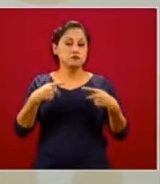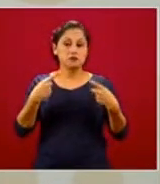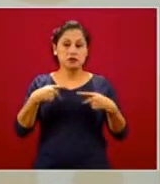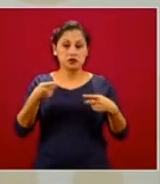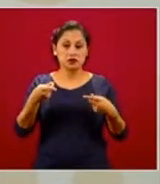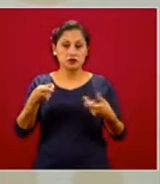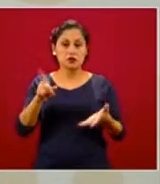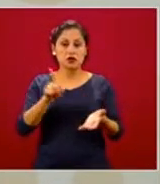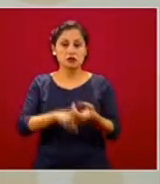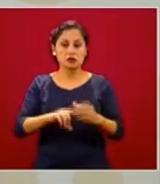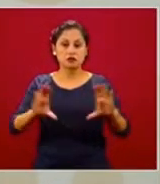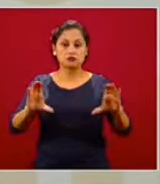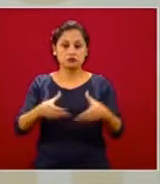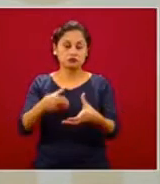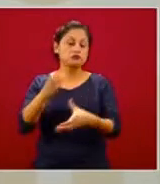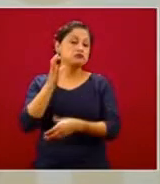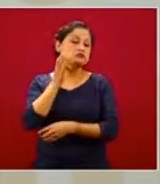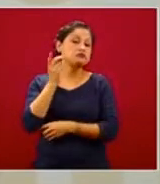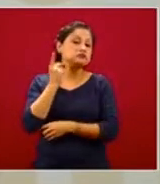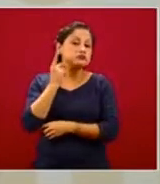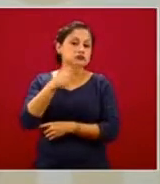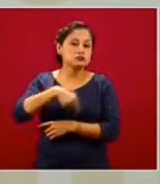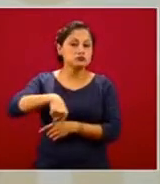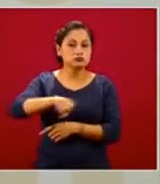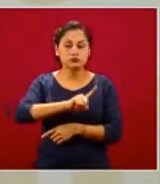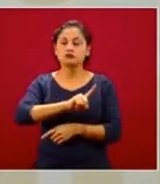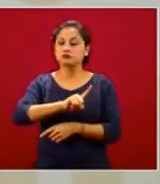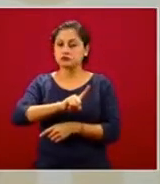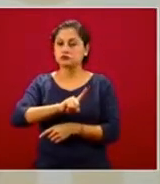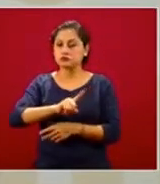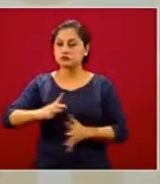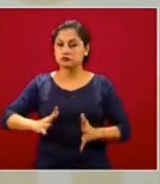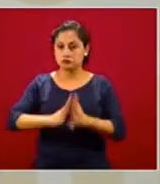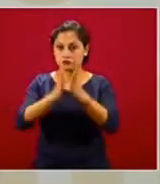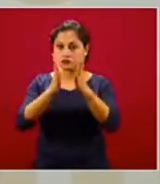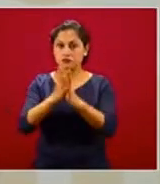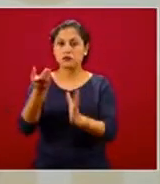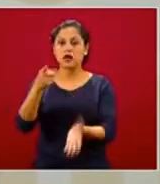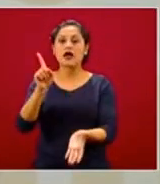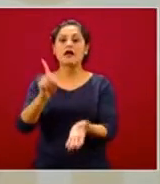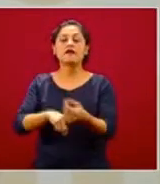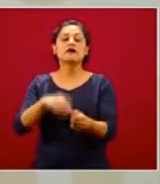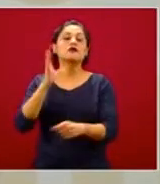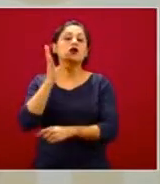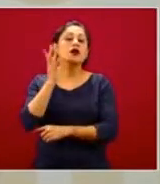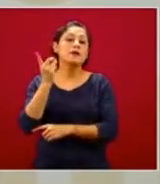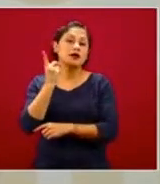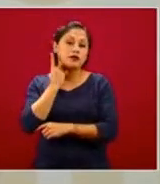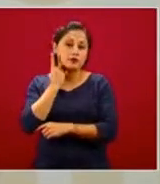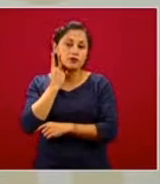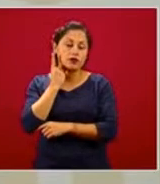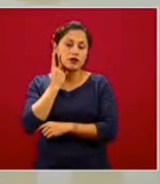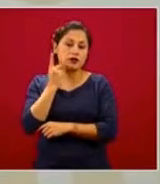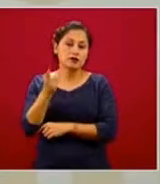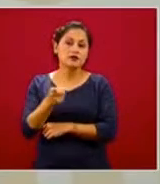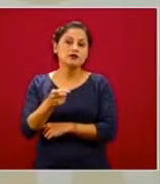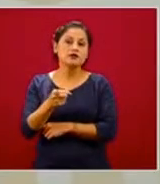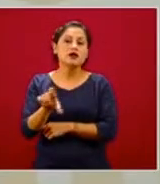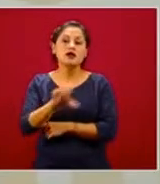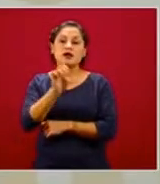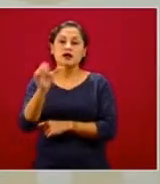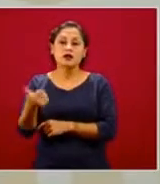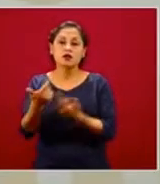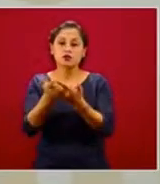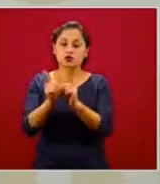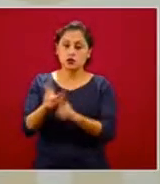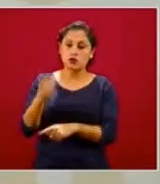In that meeting, we had the participation as well as representatives from the various states and from the House